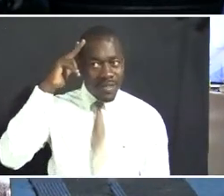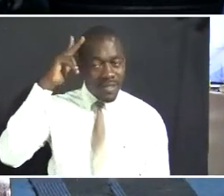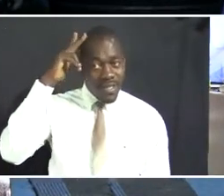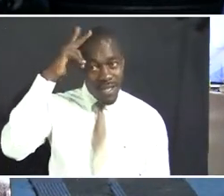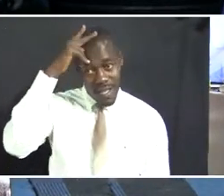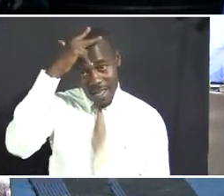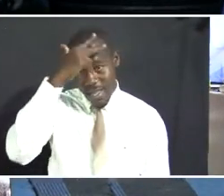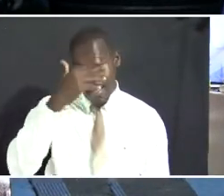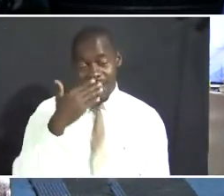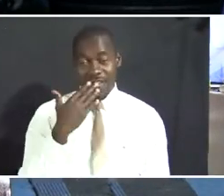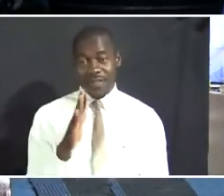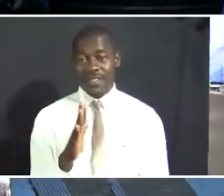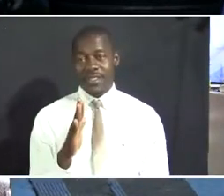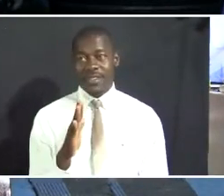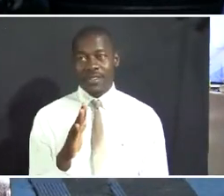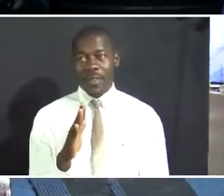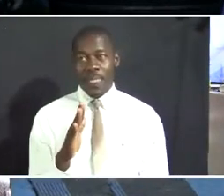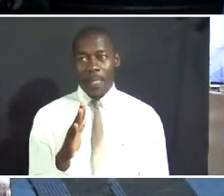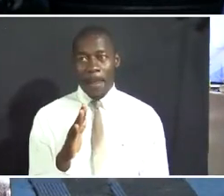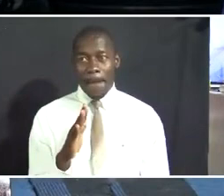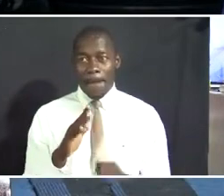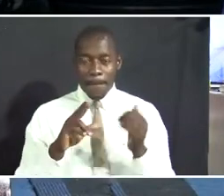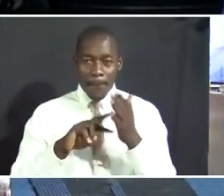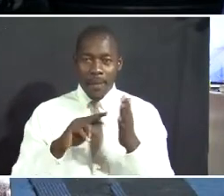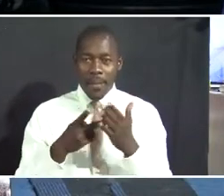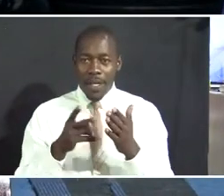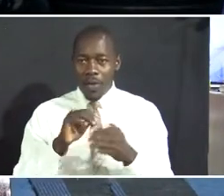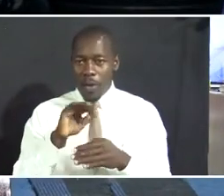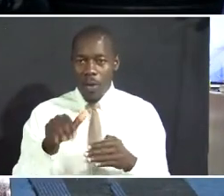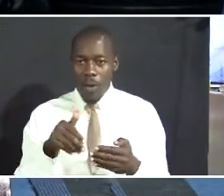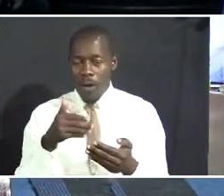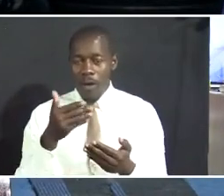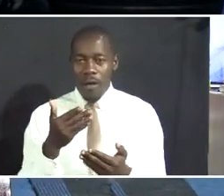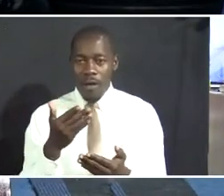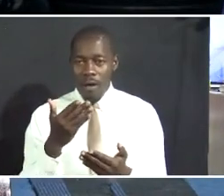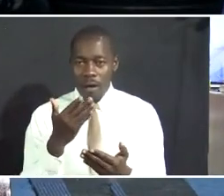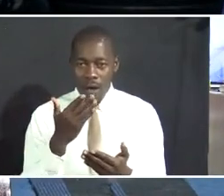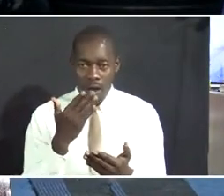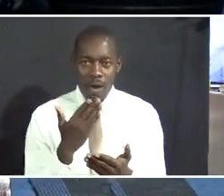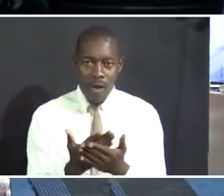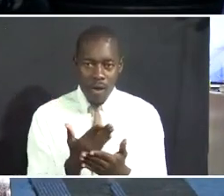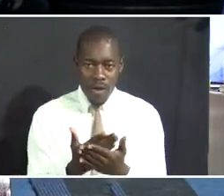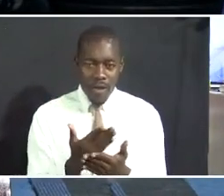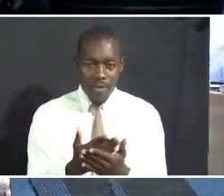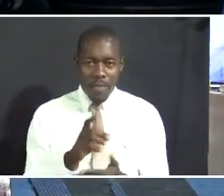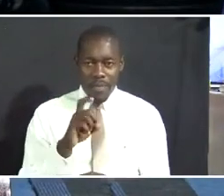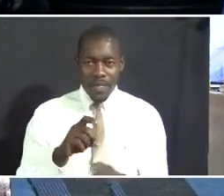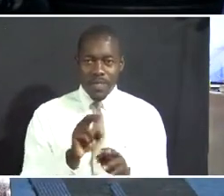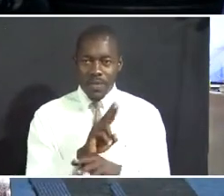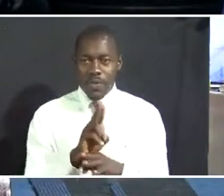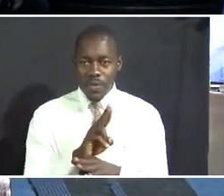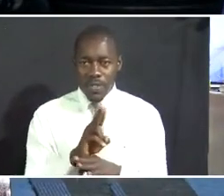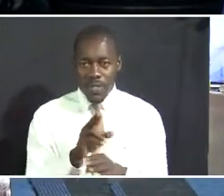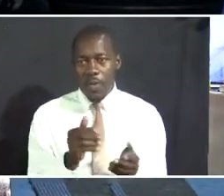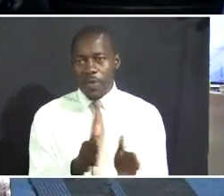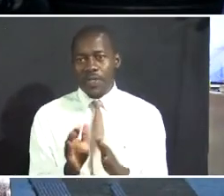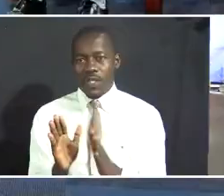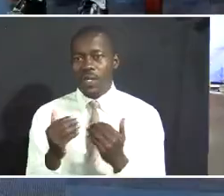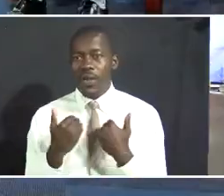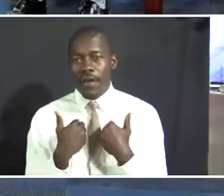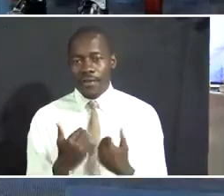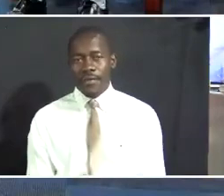commission to us. We can let's spread Christ at every opportunity that we get.